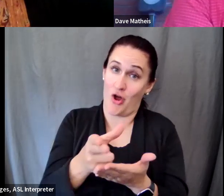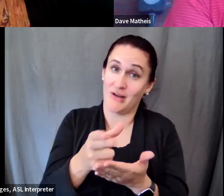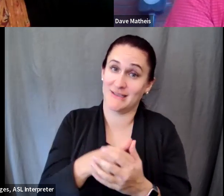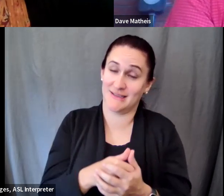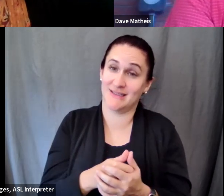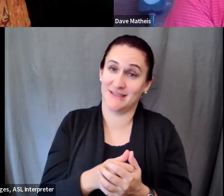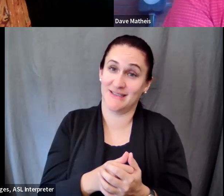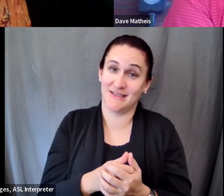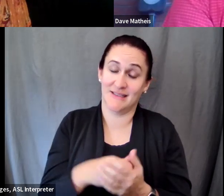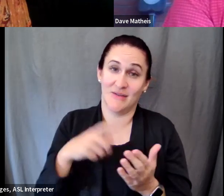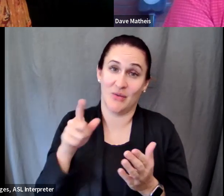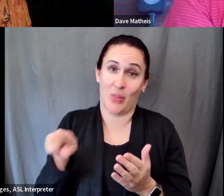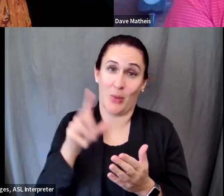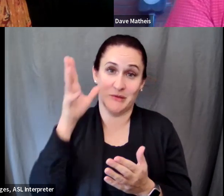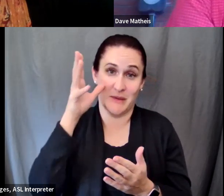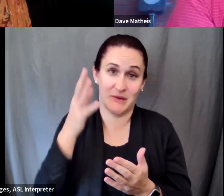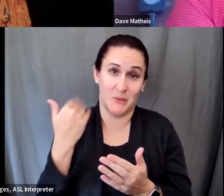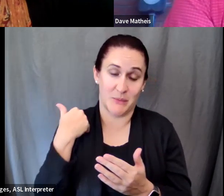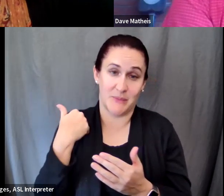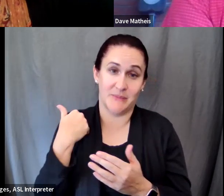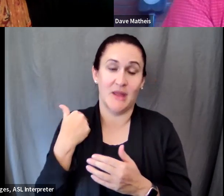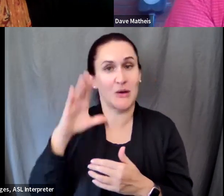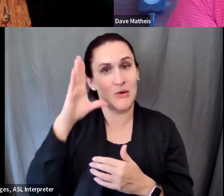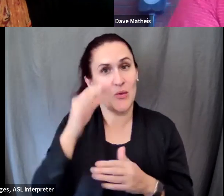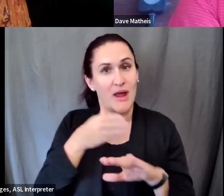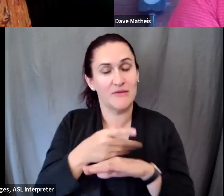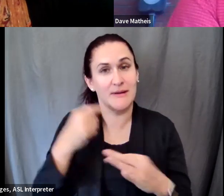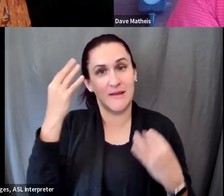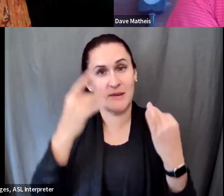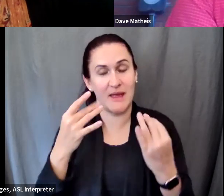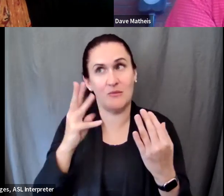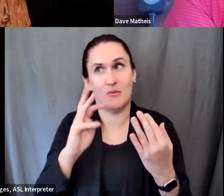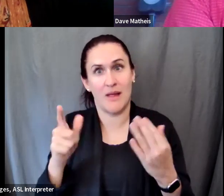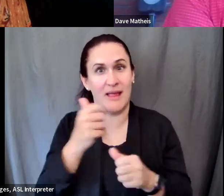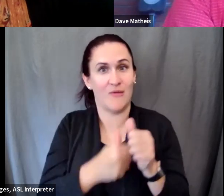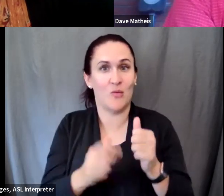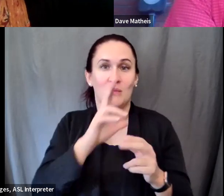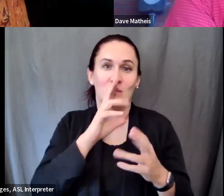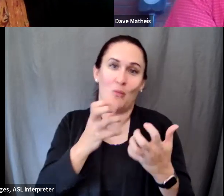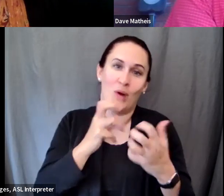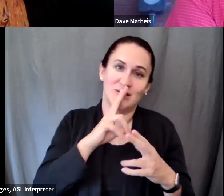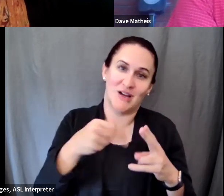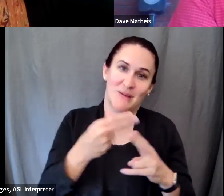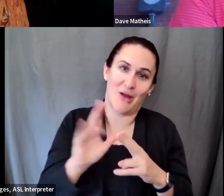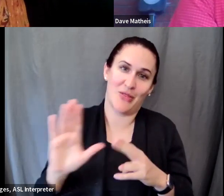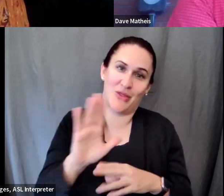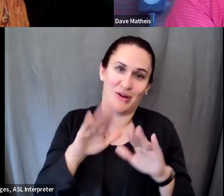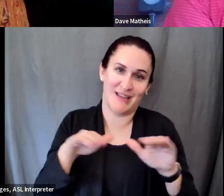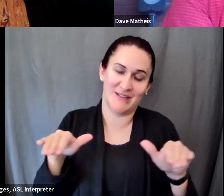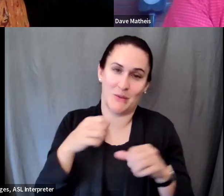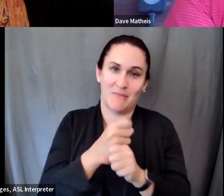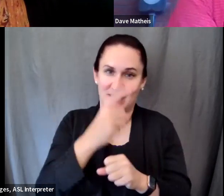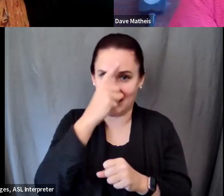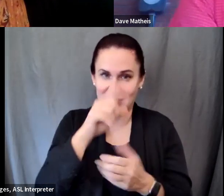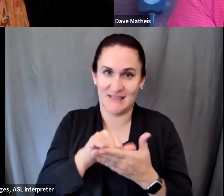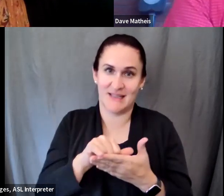were. And, after I think about it, well, everybody wants to talk about their kids. So it makes sense that